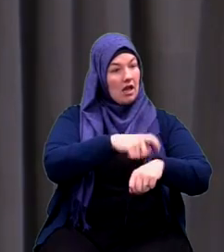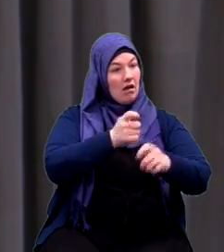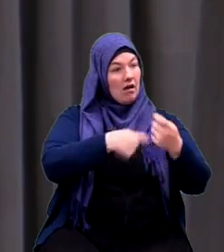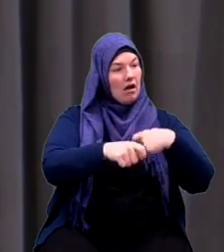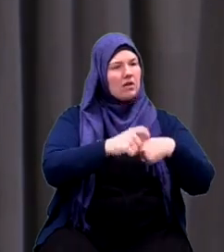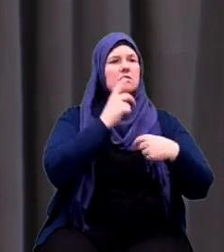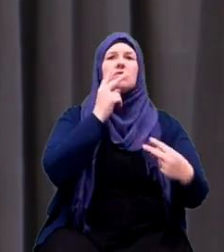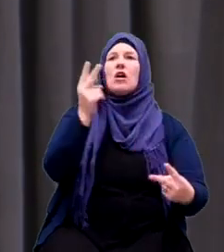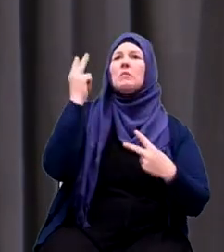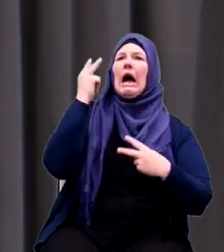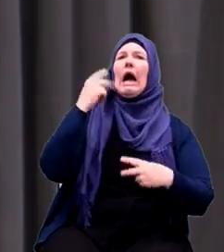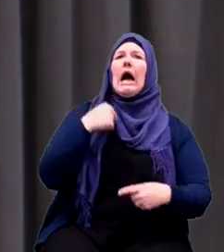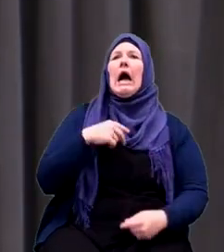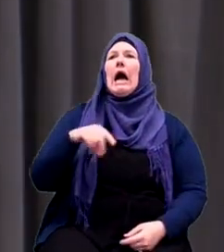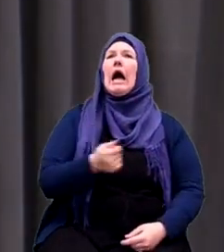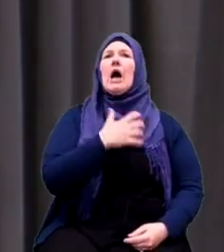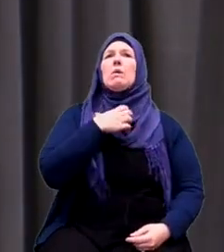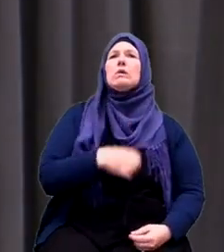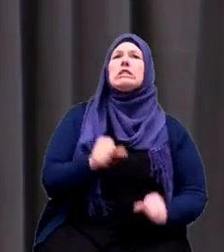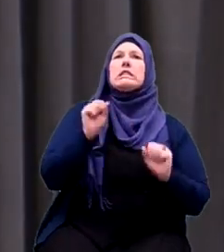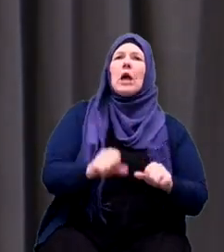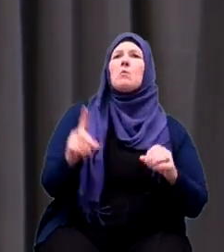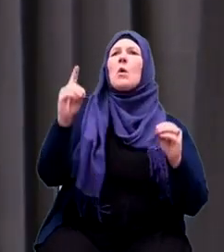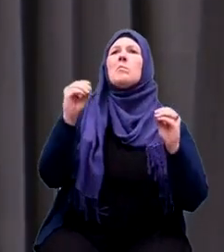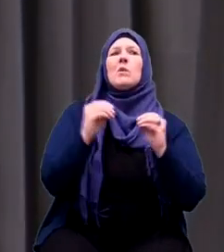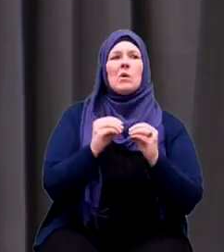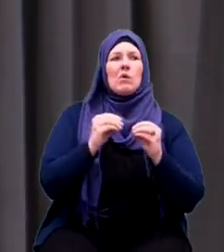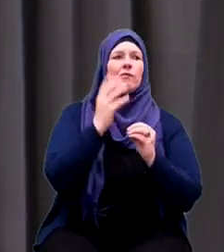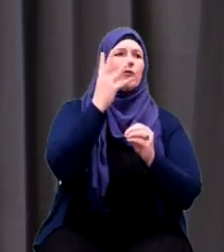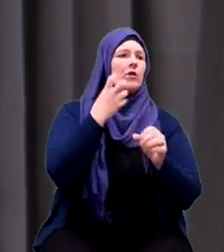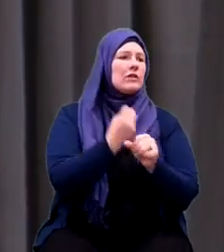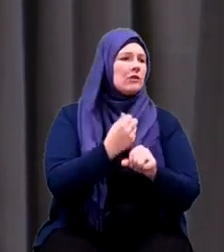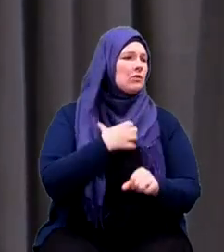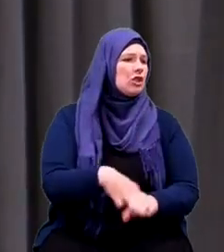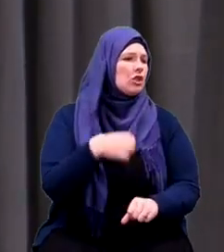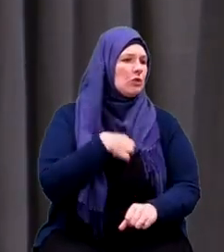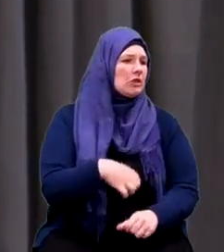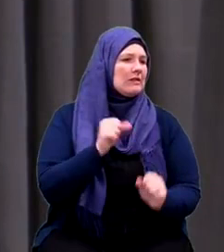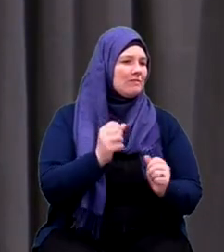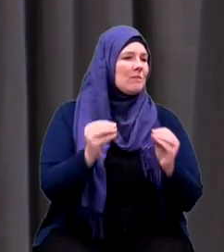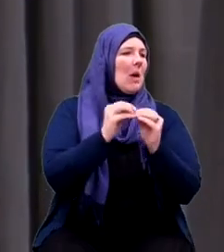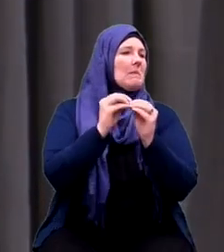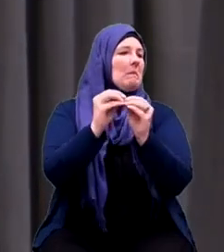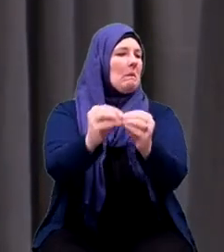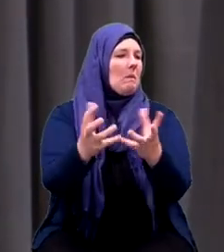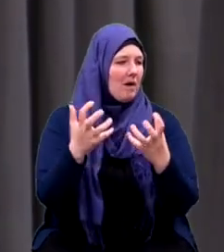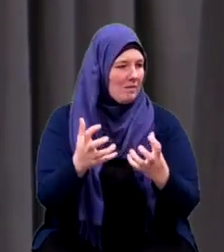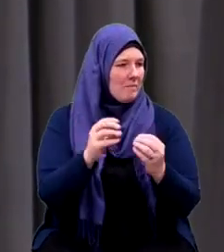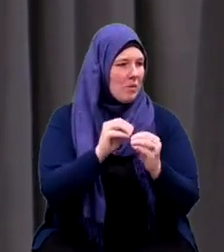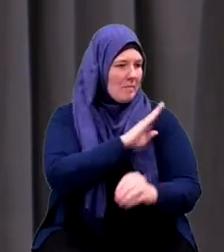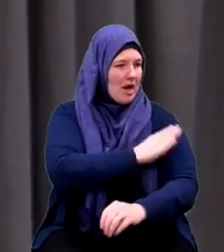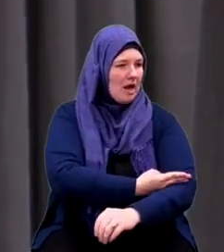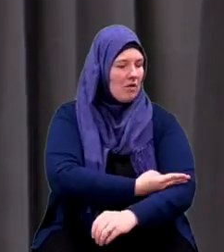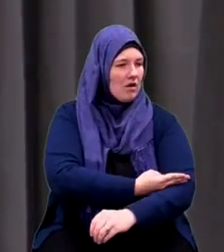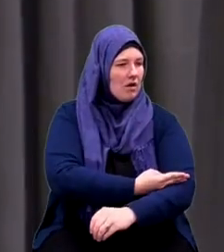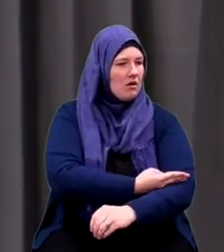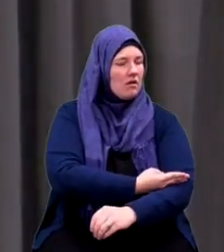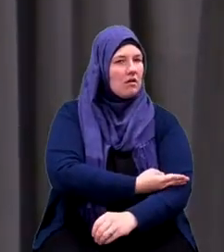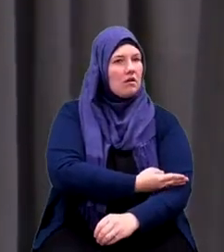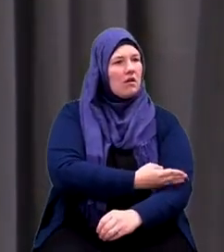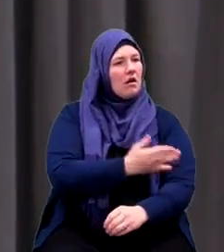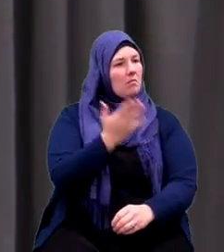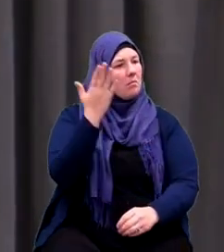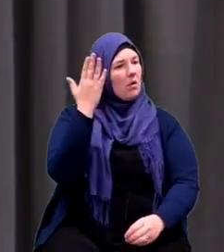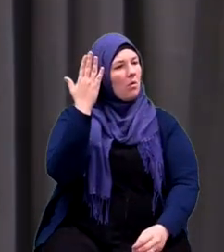could give me one more term. Just one more term. But the point here is, why is it that